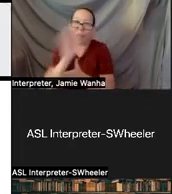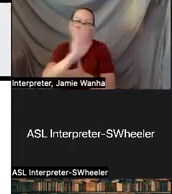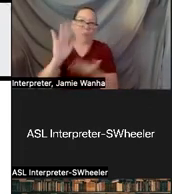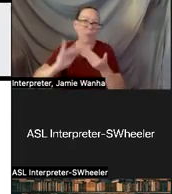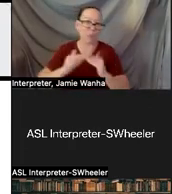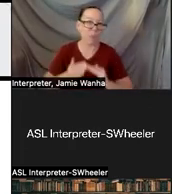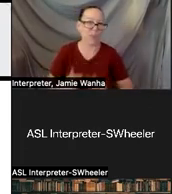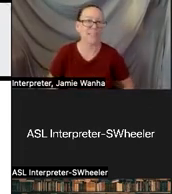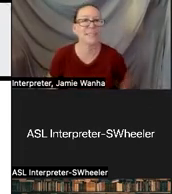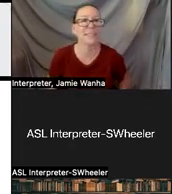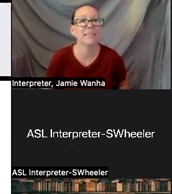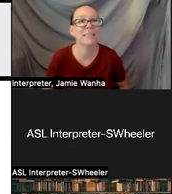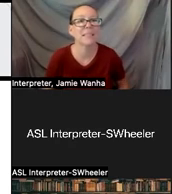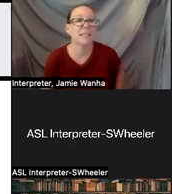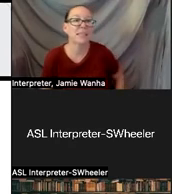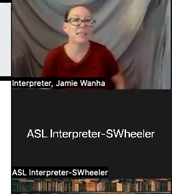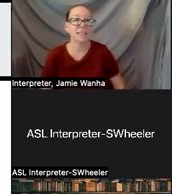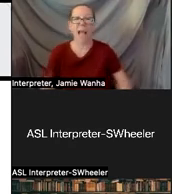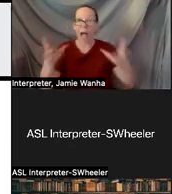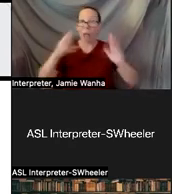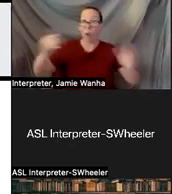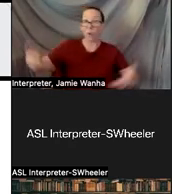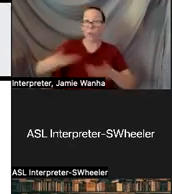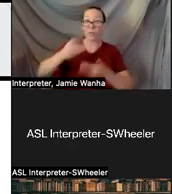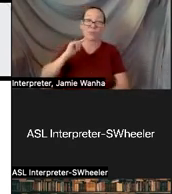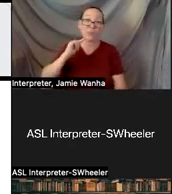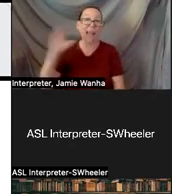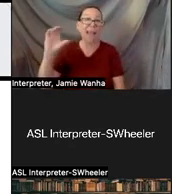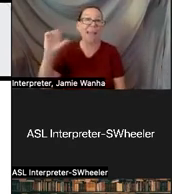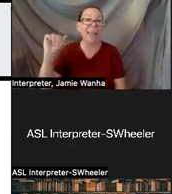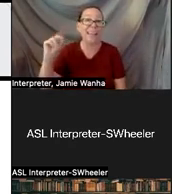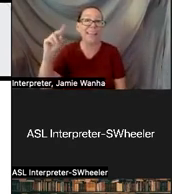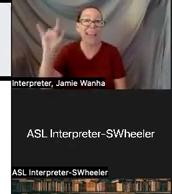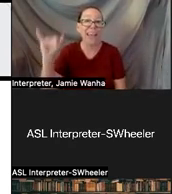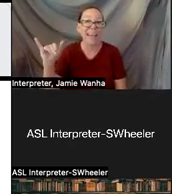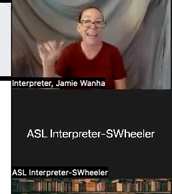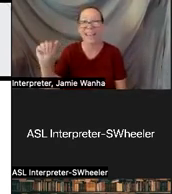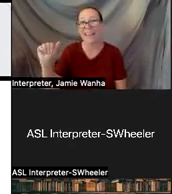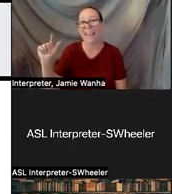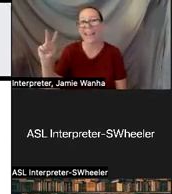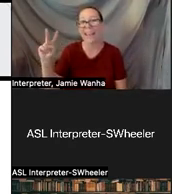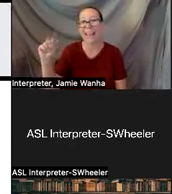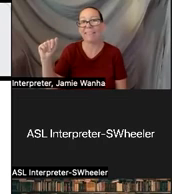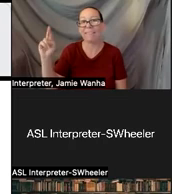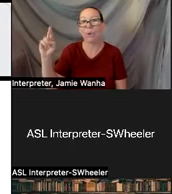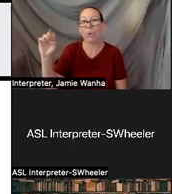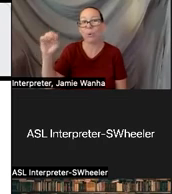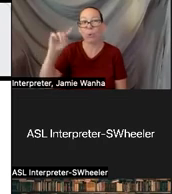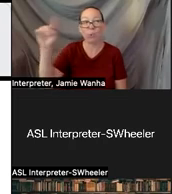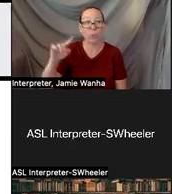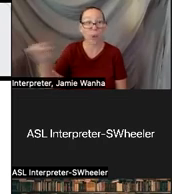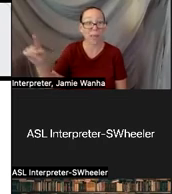little bit about what that's like, I'd like to introduce Candy Alvarez, who's the Emergency Preparedness Coordinator, Health Center Partners of Southern California, who